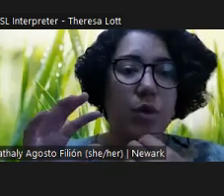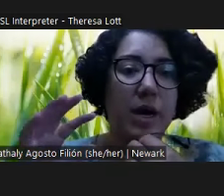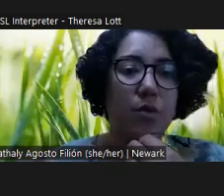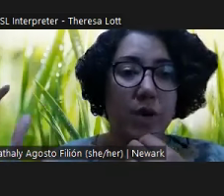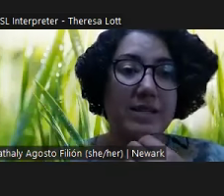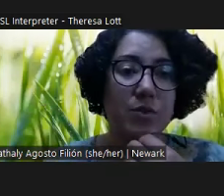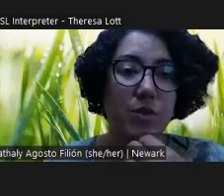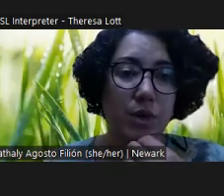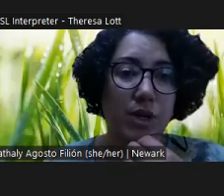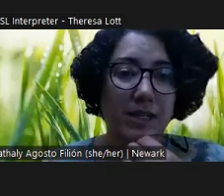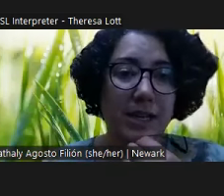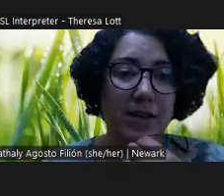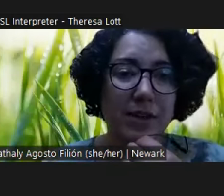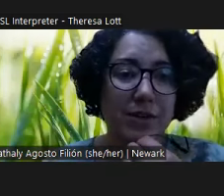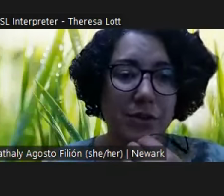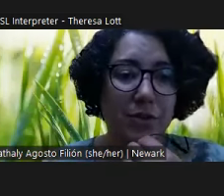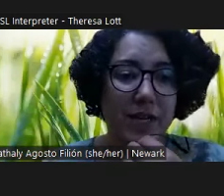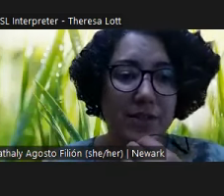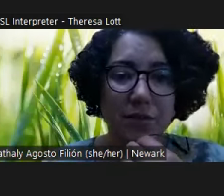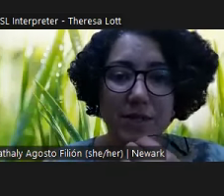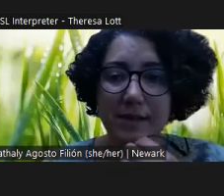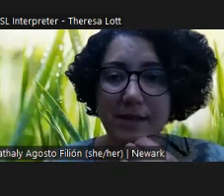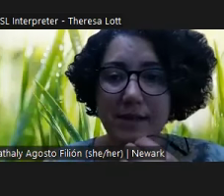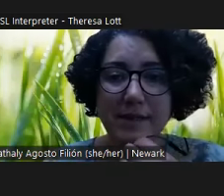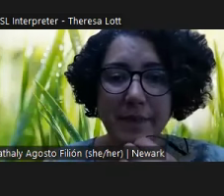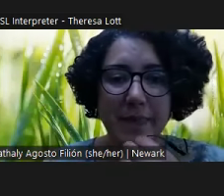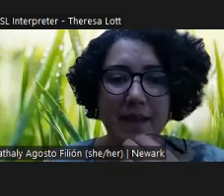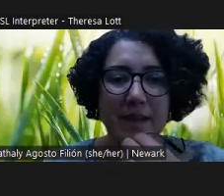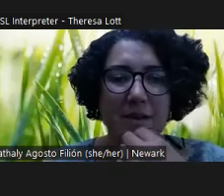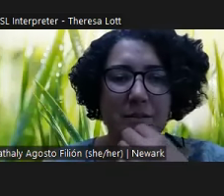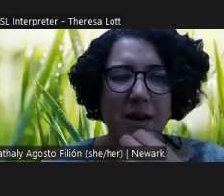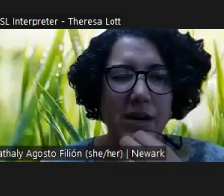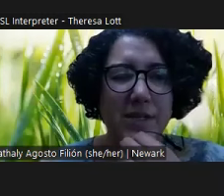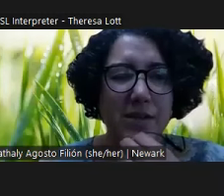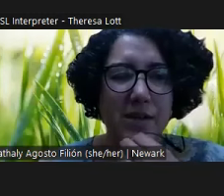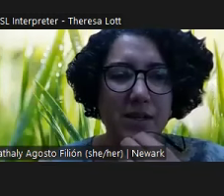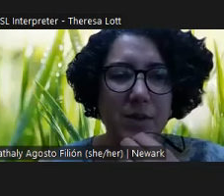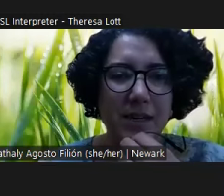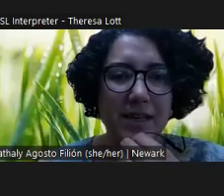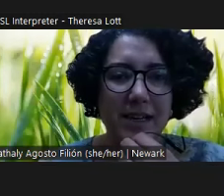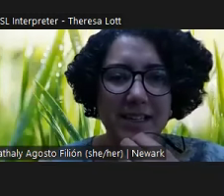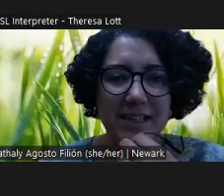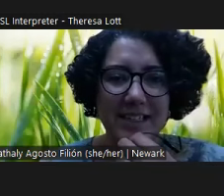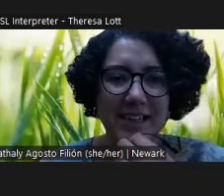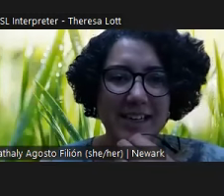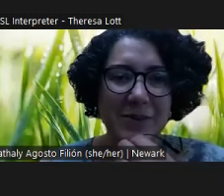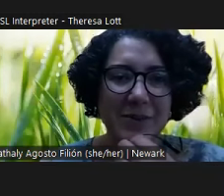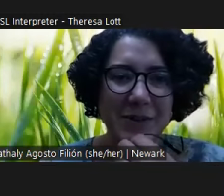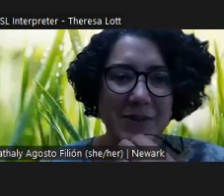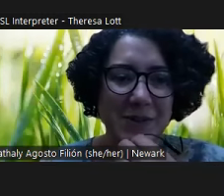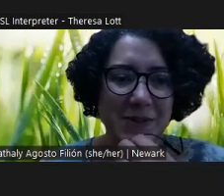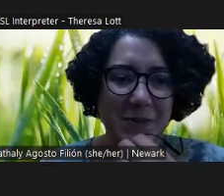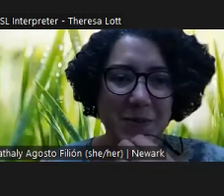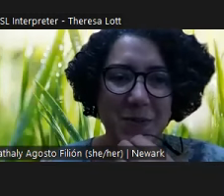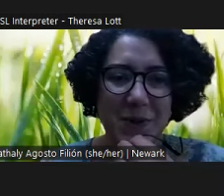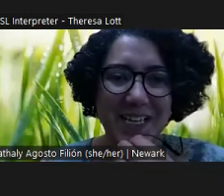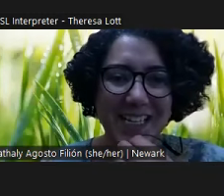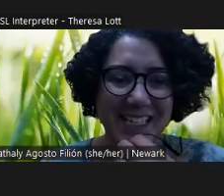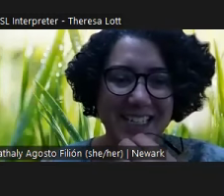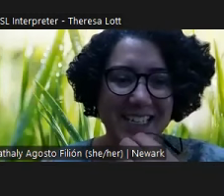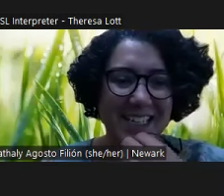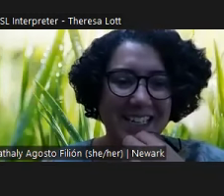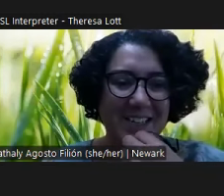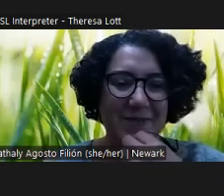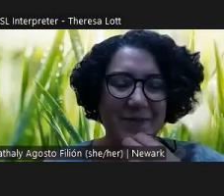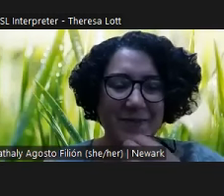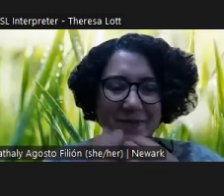more about ways that we're working together to advance our resilience. Mary, I'm still on the community guidelines slide. I know that Oh, sorry, I was trying to make